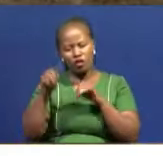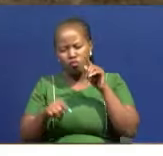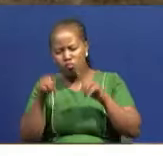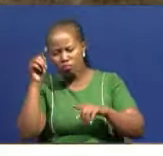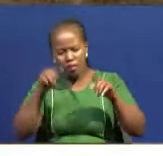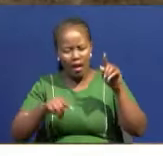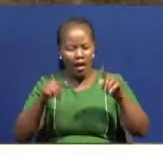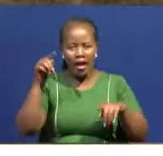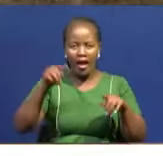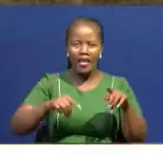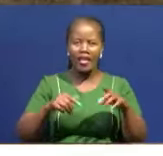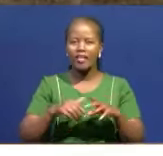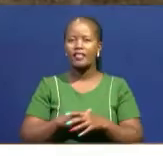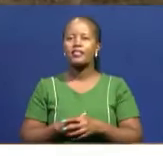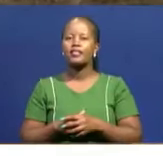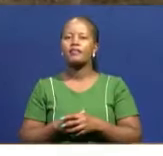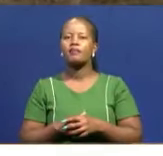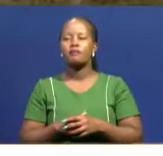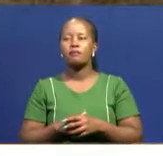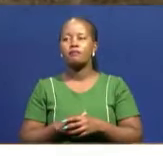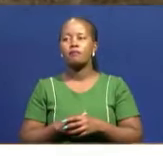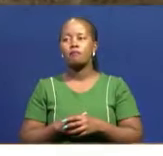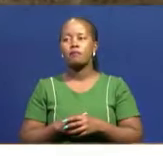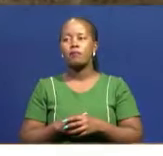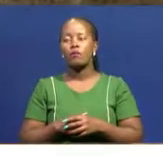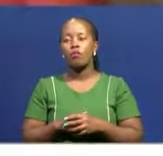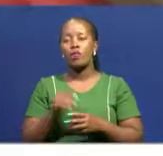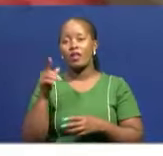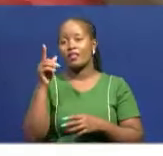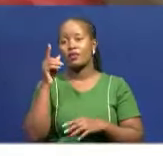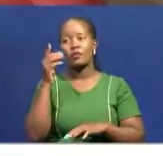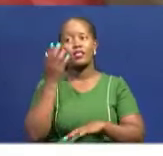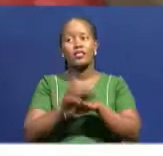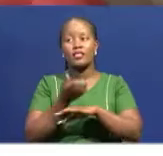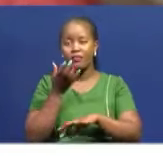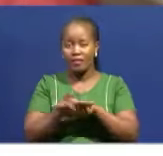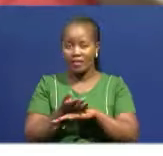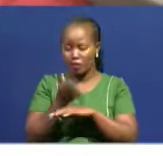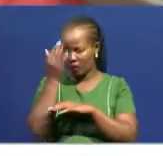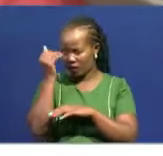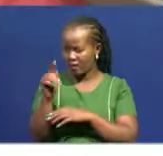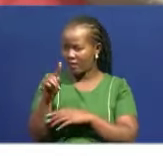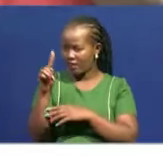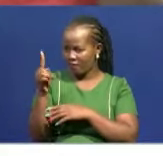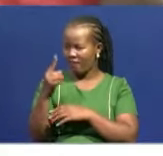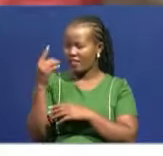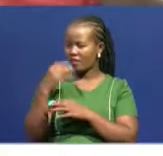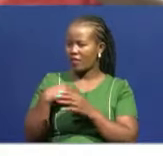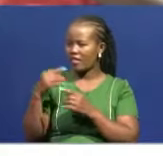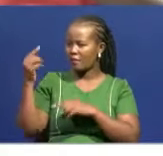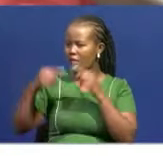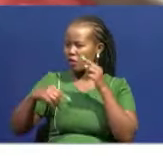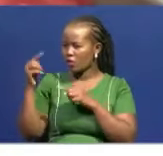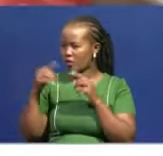want to hand back? Well, this weekend was difficult because first the scrums are uncontested. Yes.